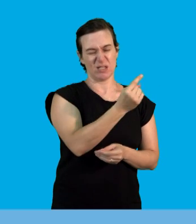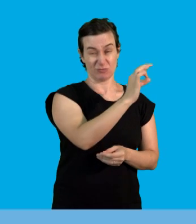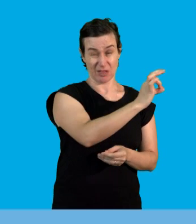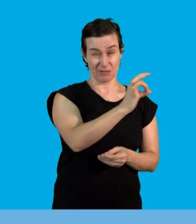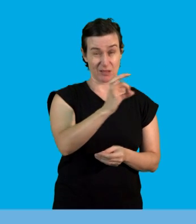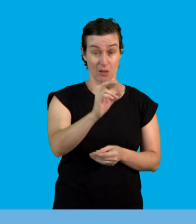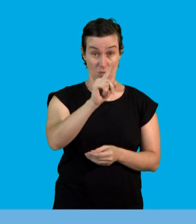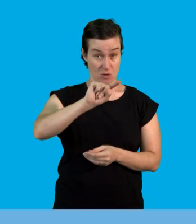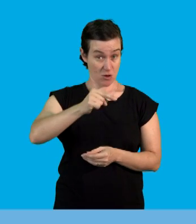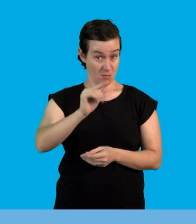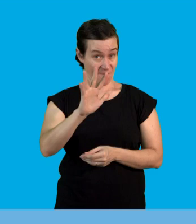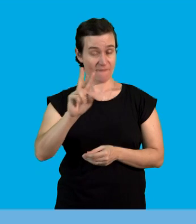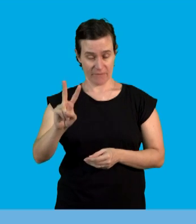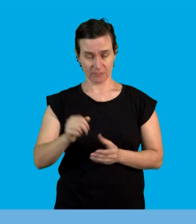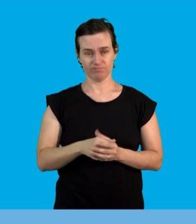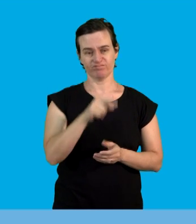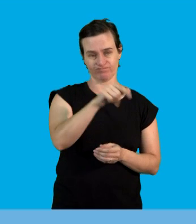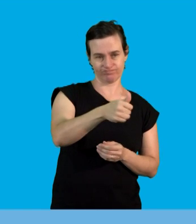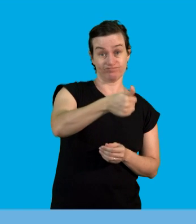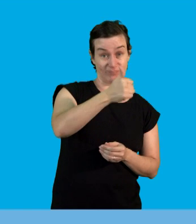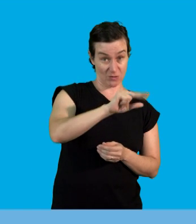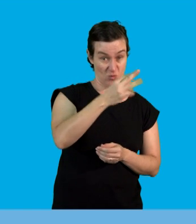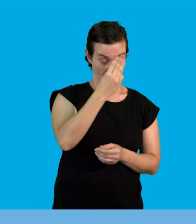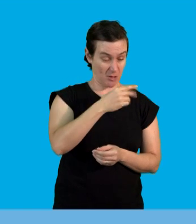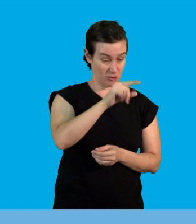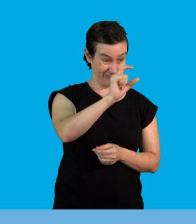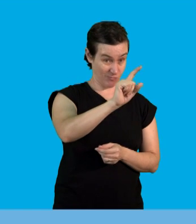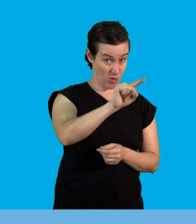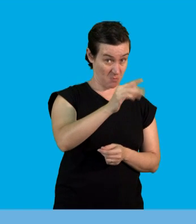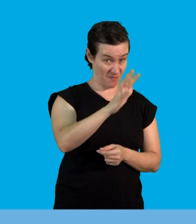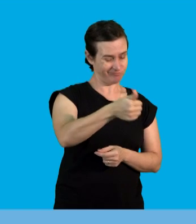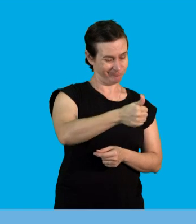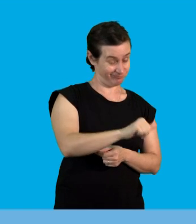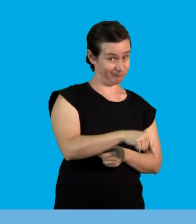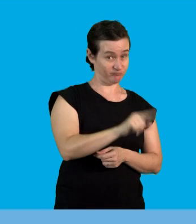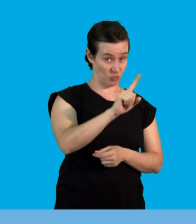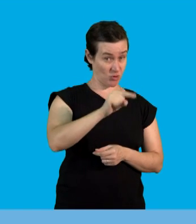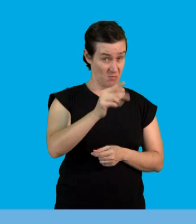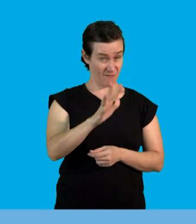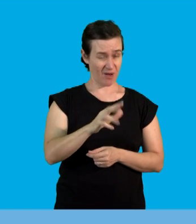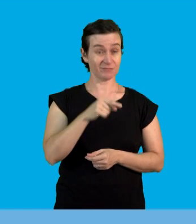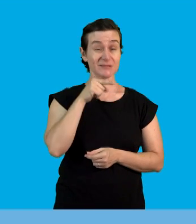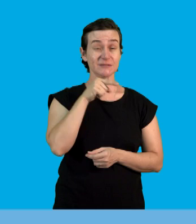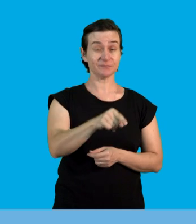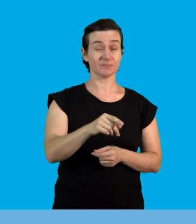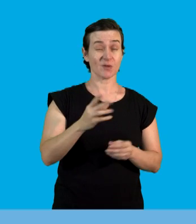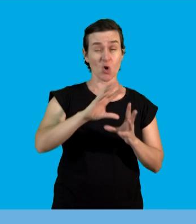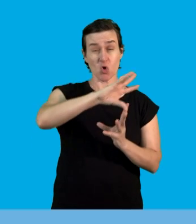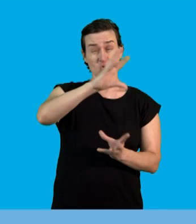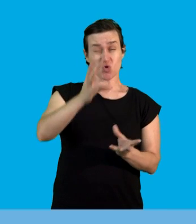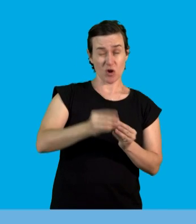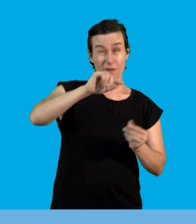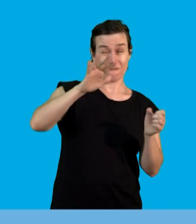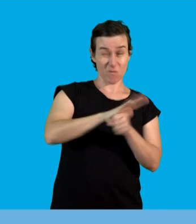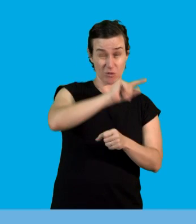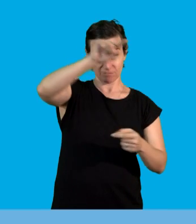1,5 V, and this other one being 1,5 V as well, we are saying that the total is going to be equal to the